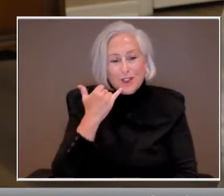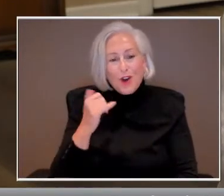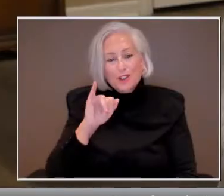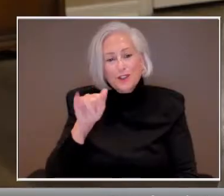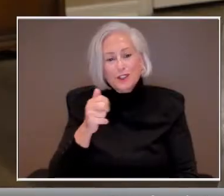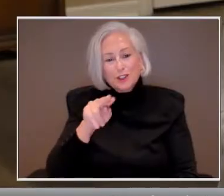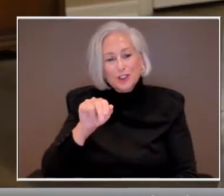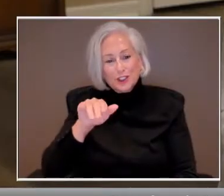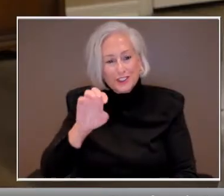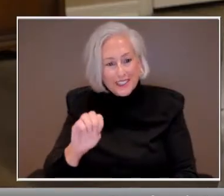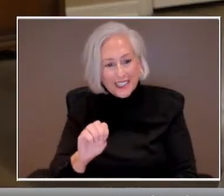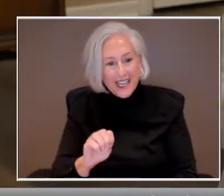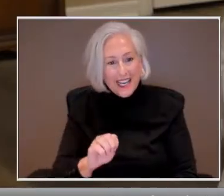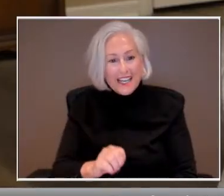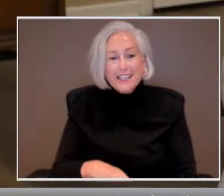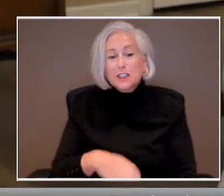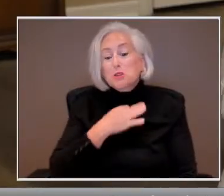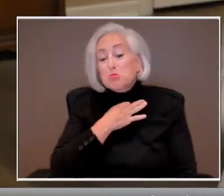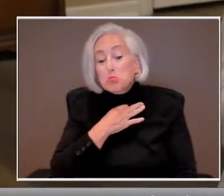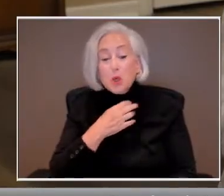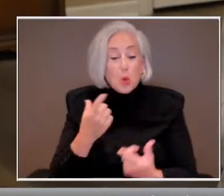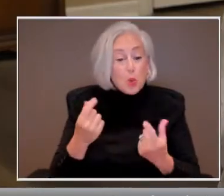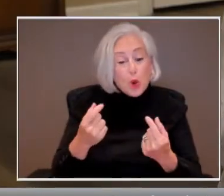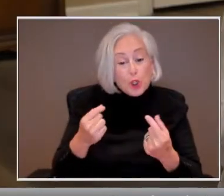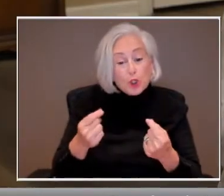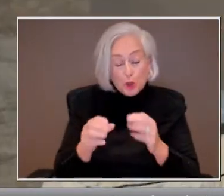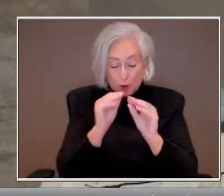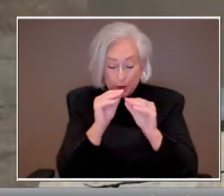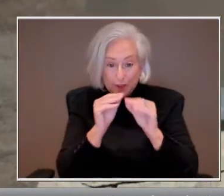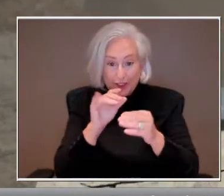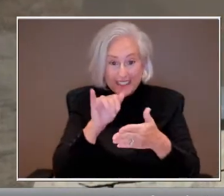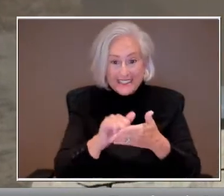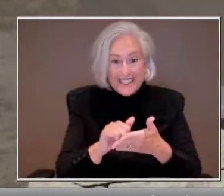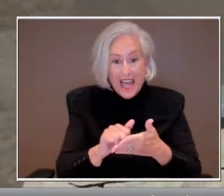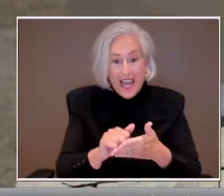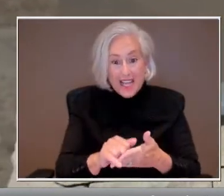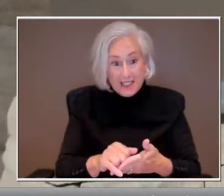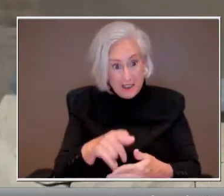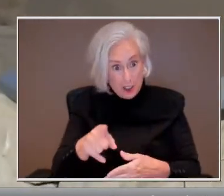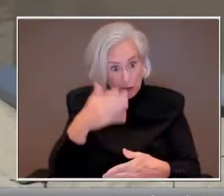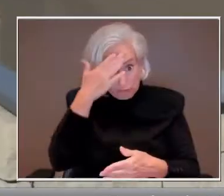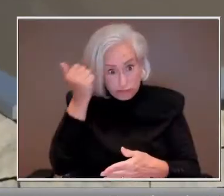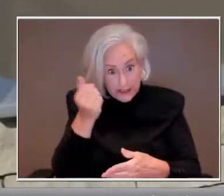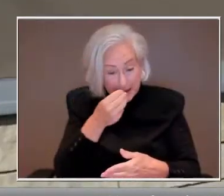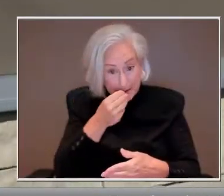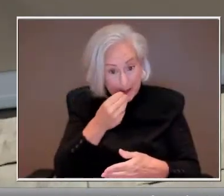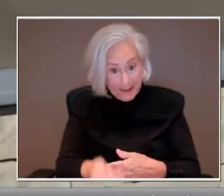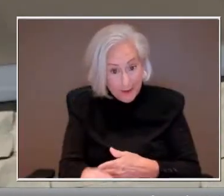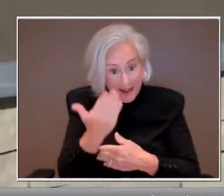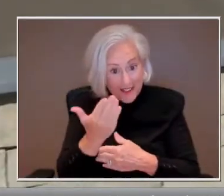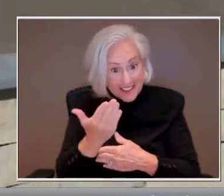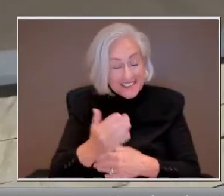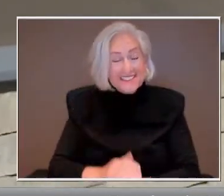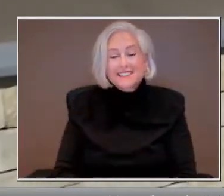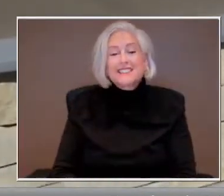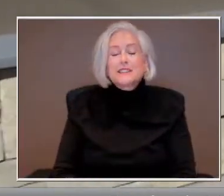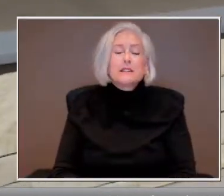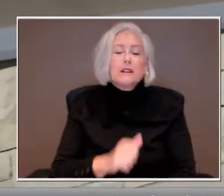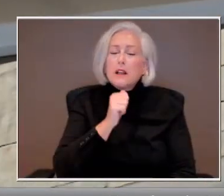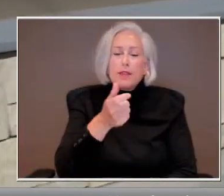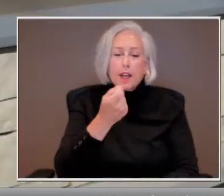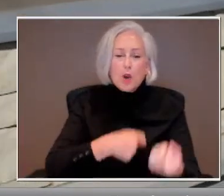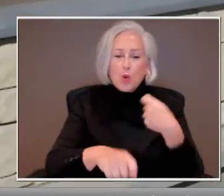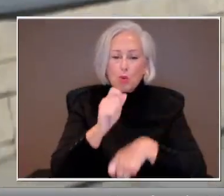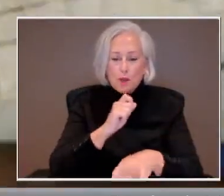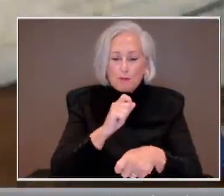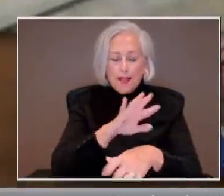to correct that? And have you had any breakfast? They don't replace Vern's regular visits to his doctors in Hays, rather enable